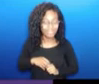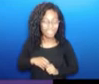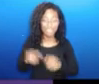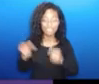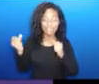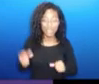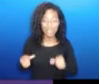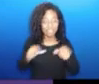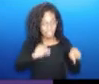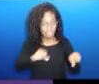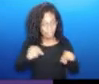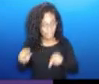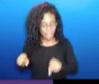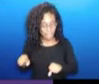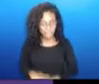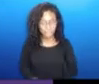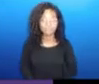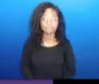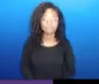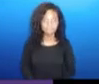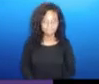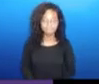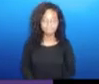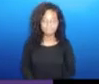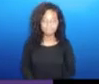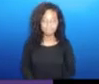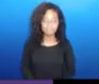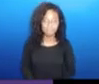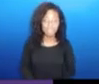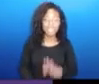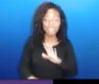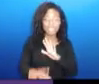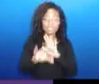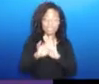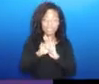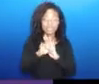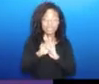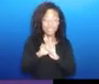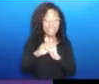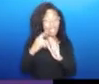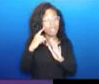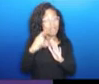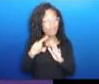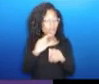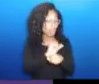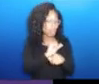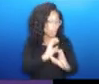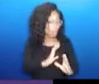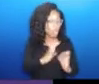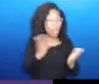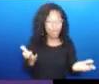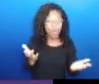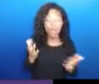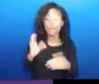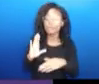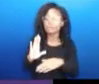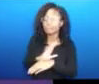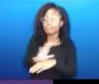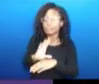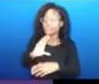abilities. Choosing to both entrepreneurial and employment.